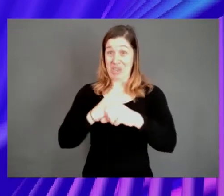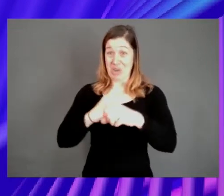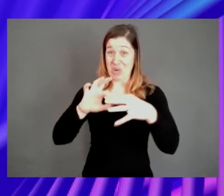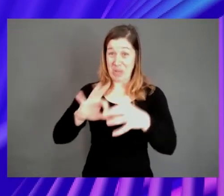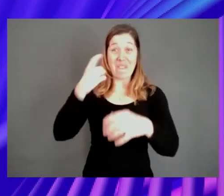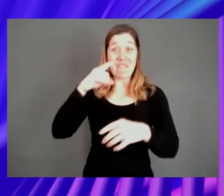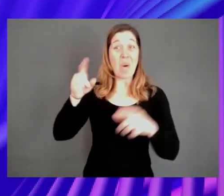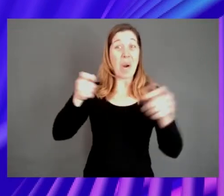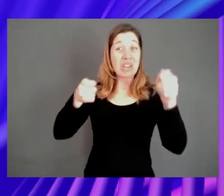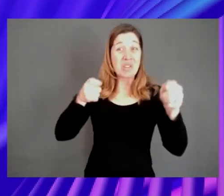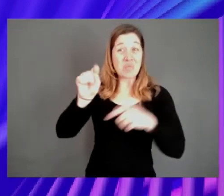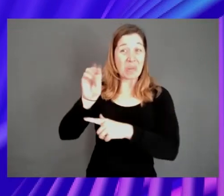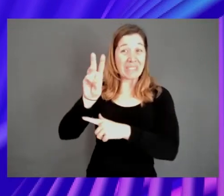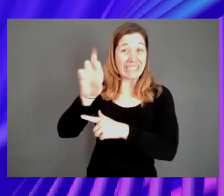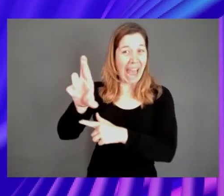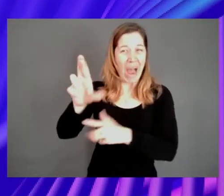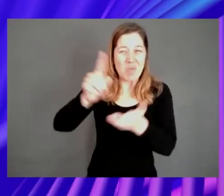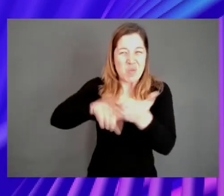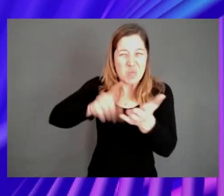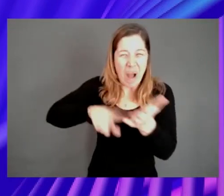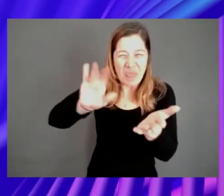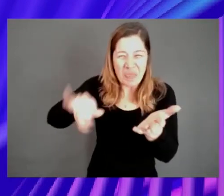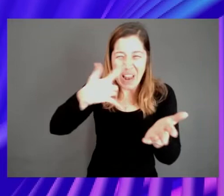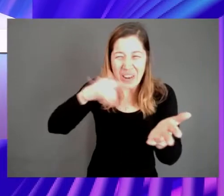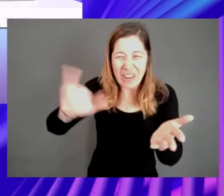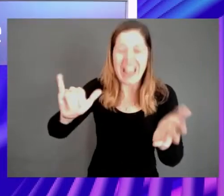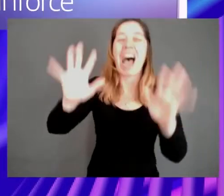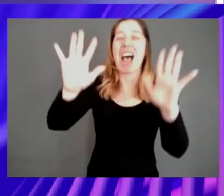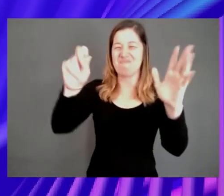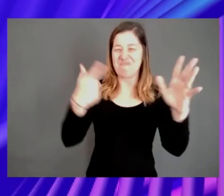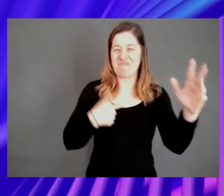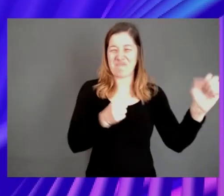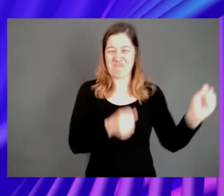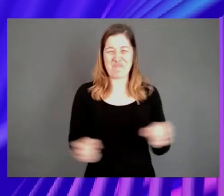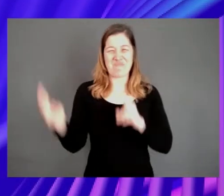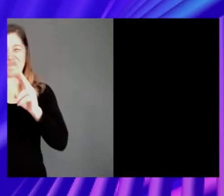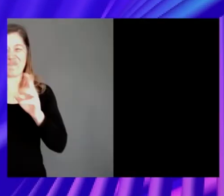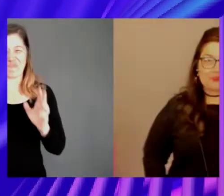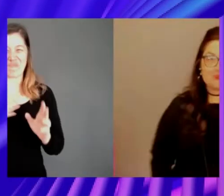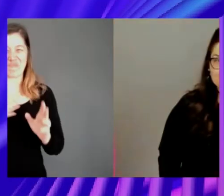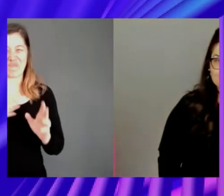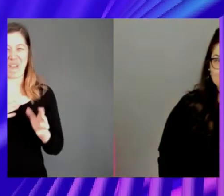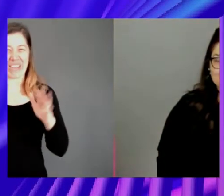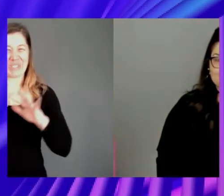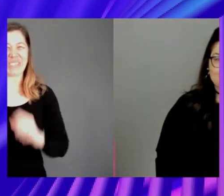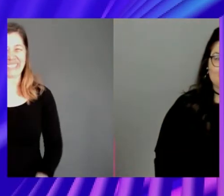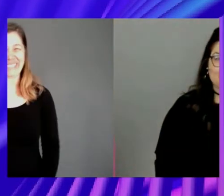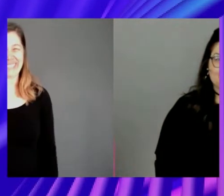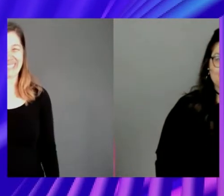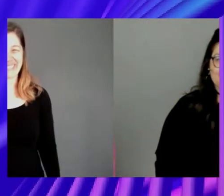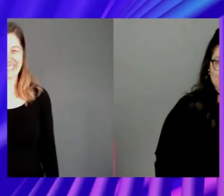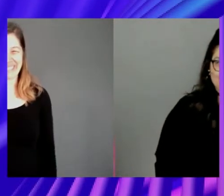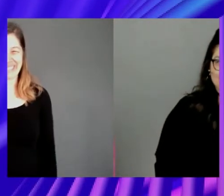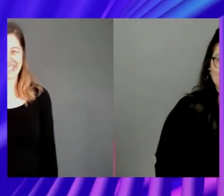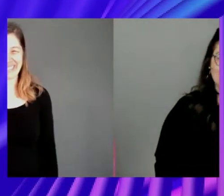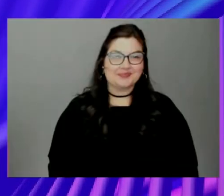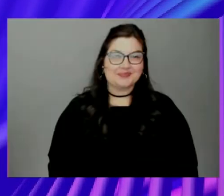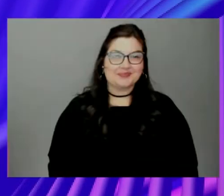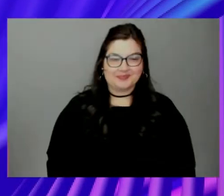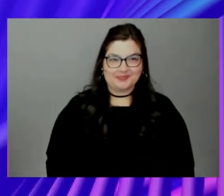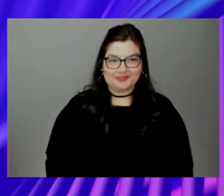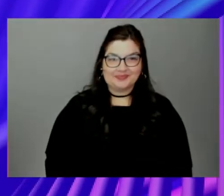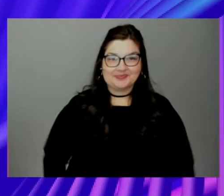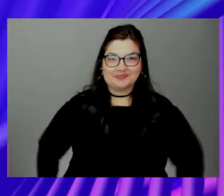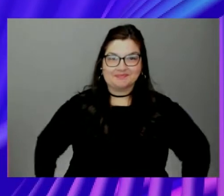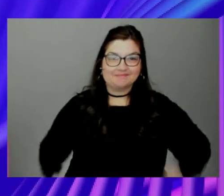it's all about? Absolutely. So let's cut over to my screen here. And the first thing that I wanted to show, we